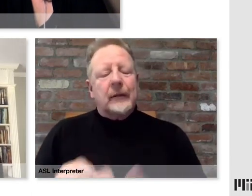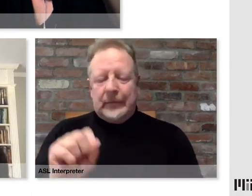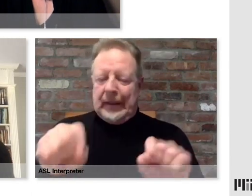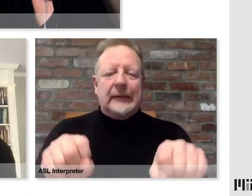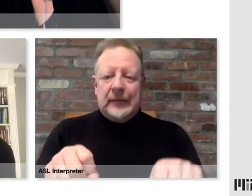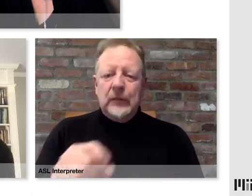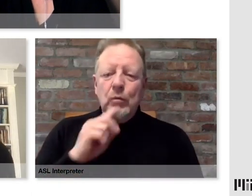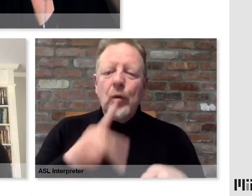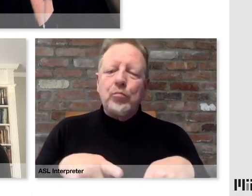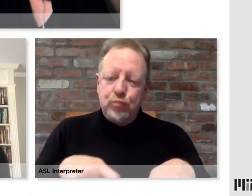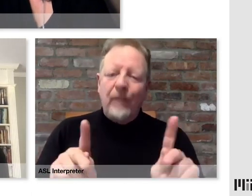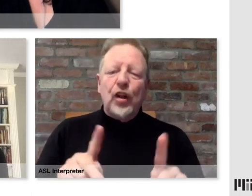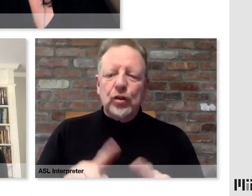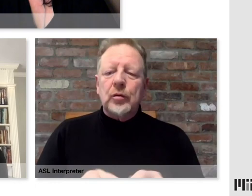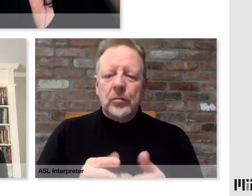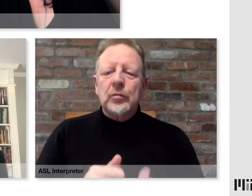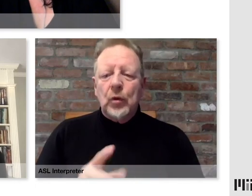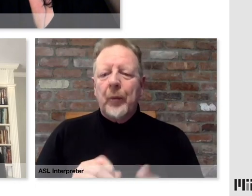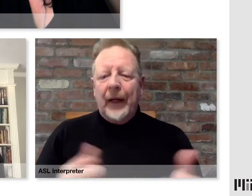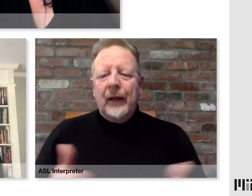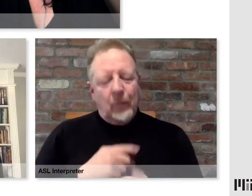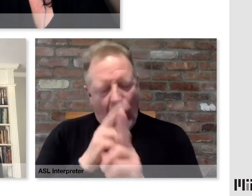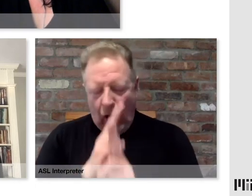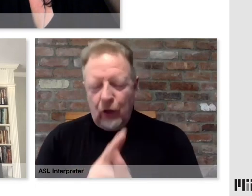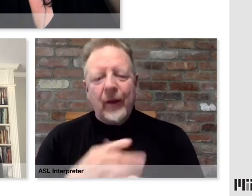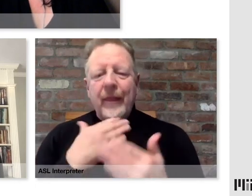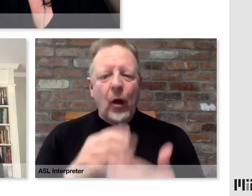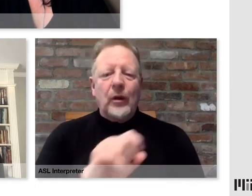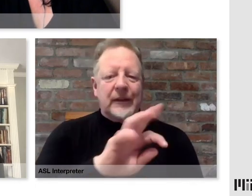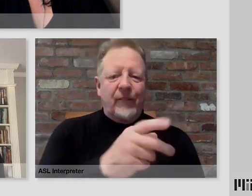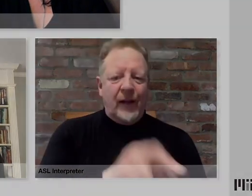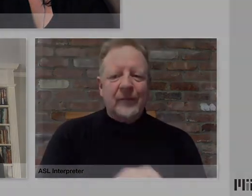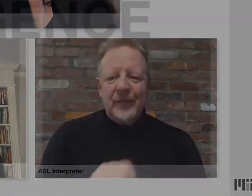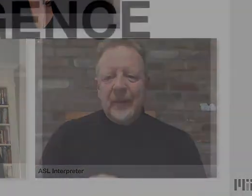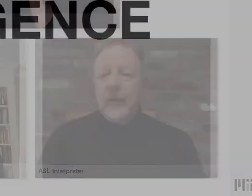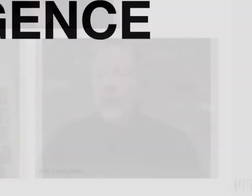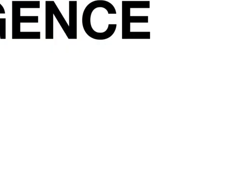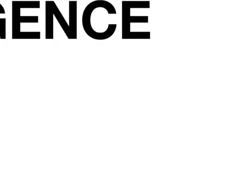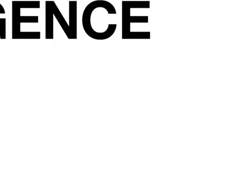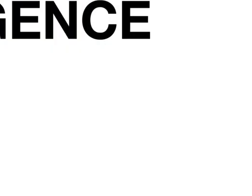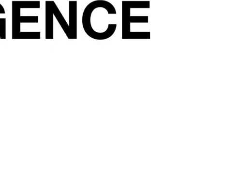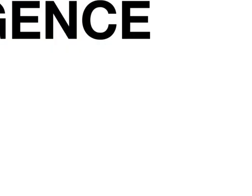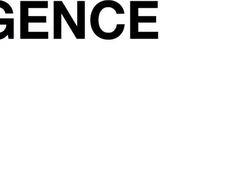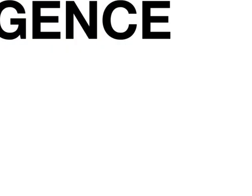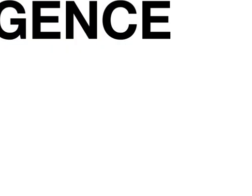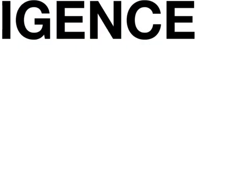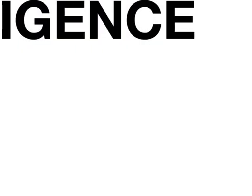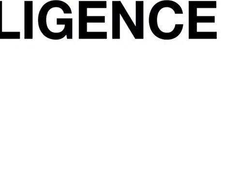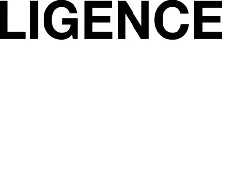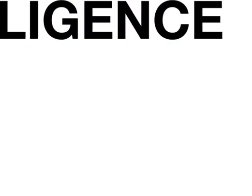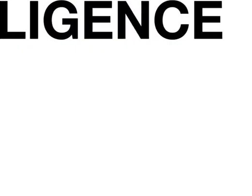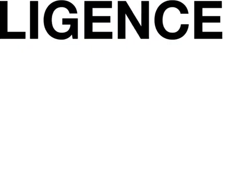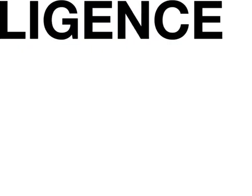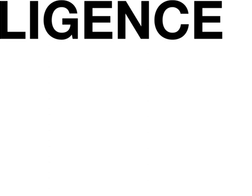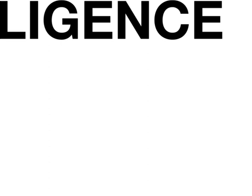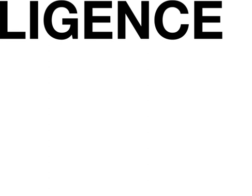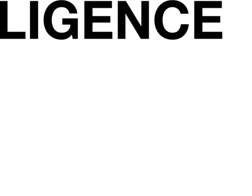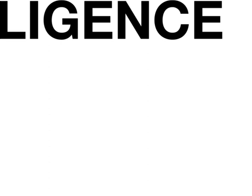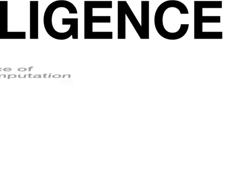Thank you. And thank you, Stefan. So are we off camera now? Is this the lunchroom?